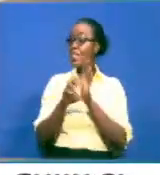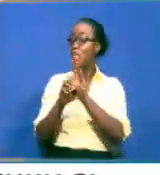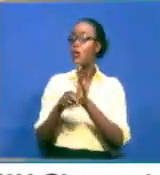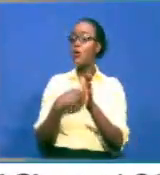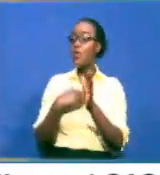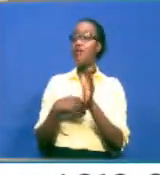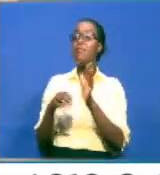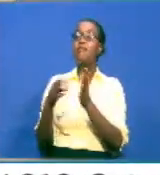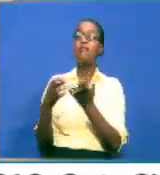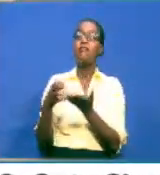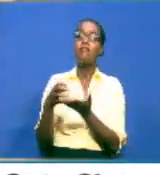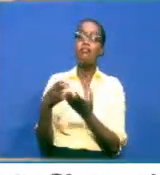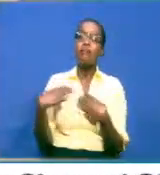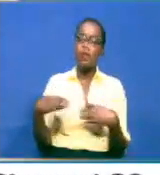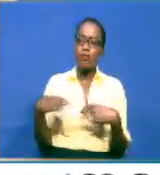of,